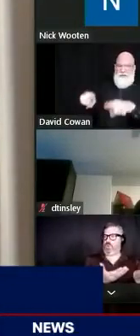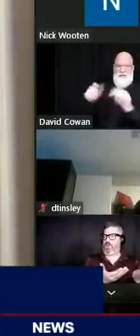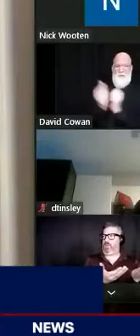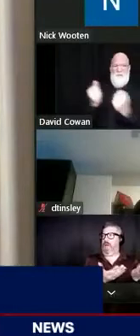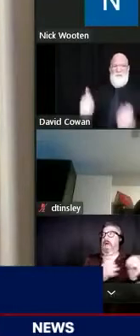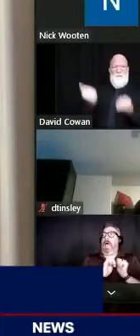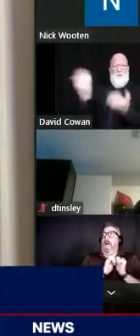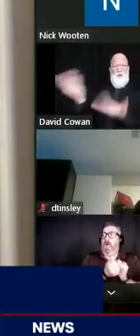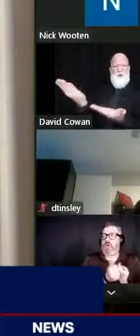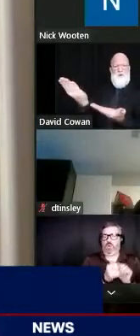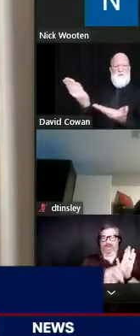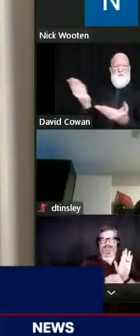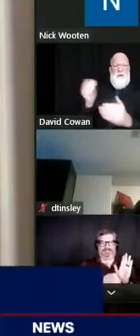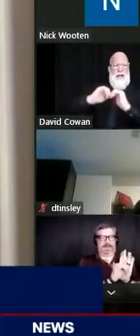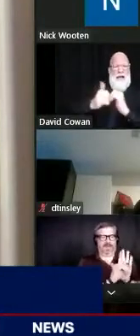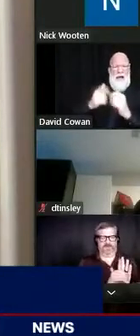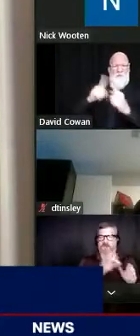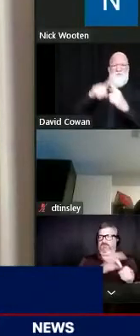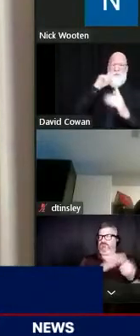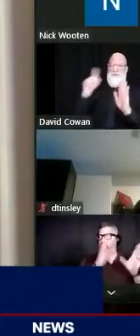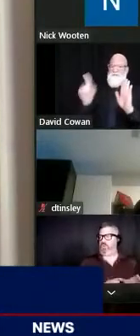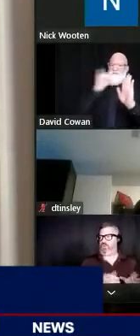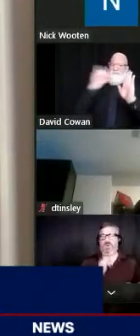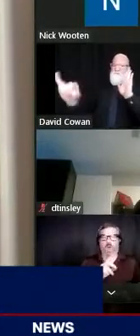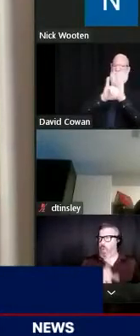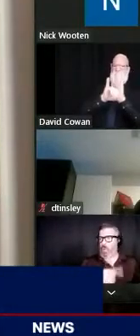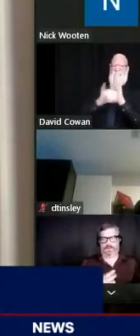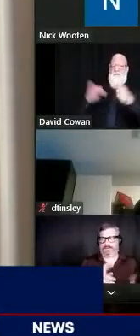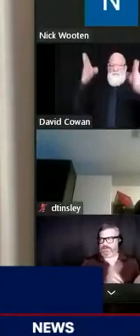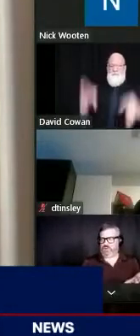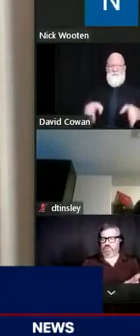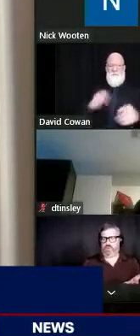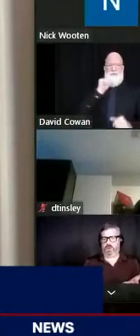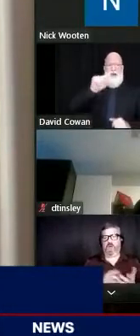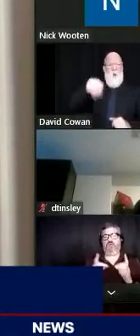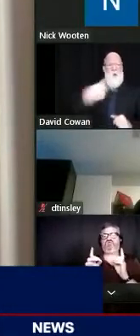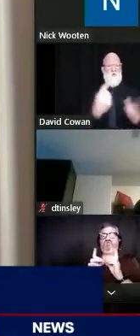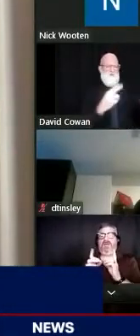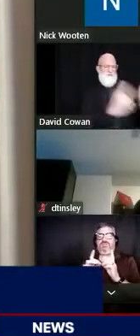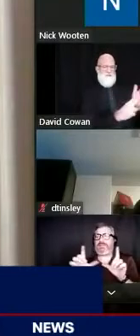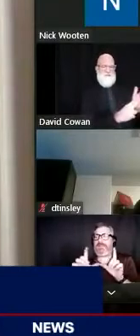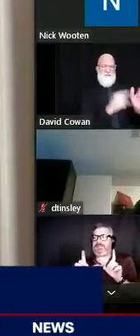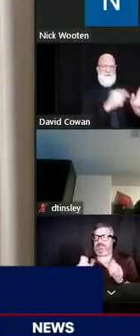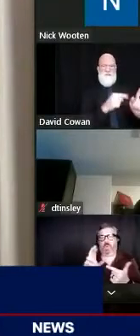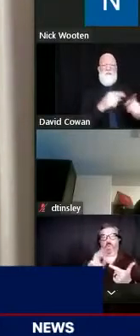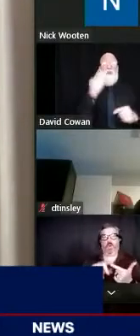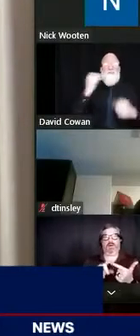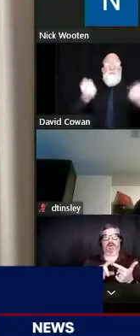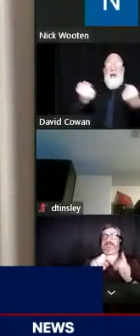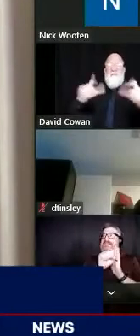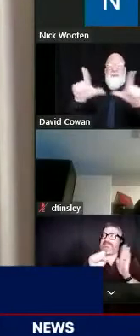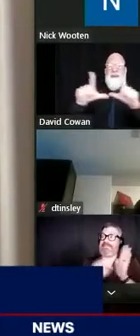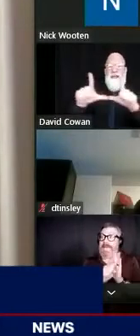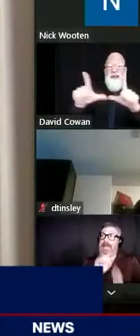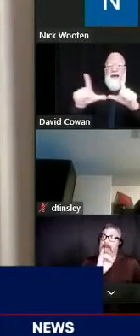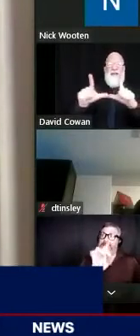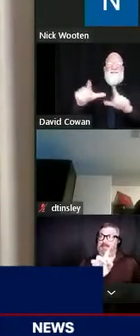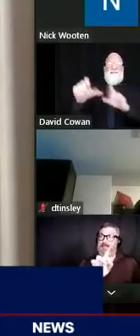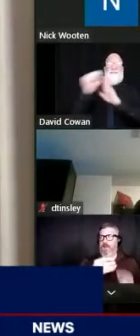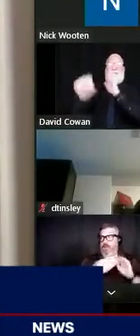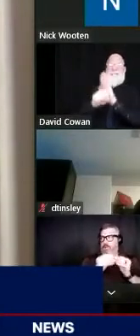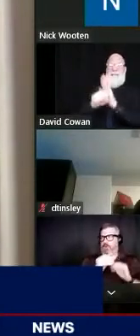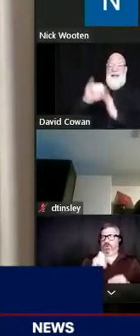identifying a voter rather than a signature which would be a driver's license or state ID number or a a Hava ID which is listed in the federal